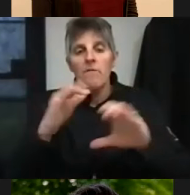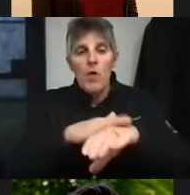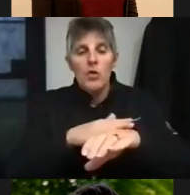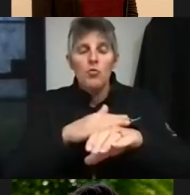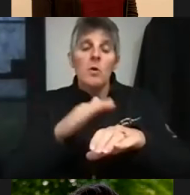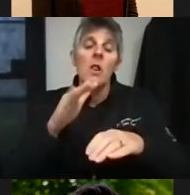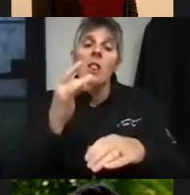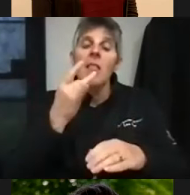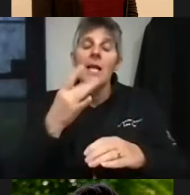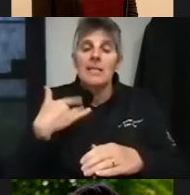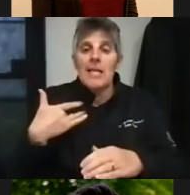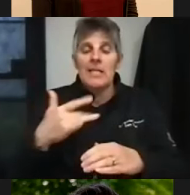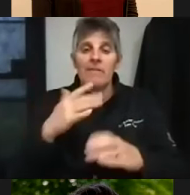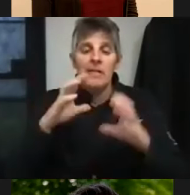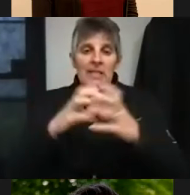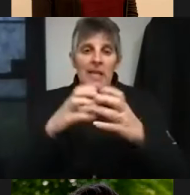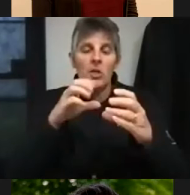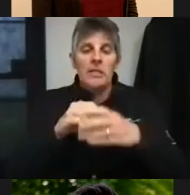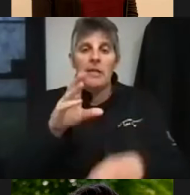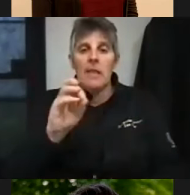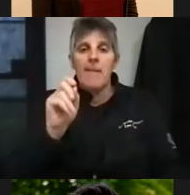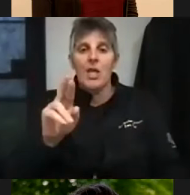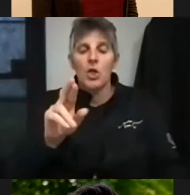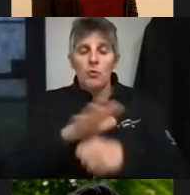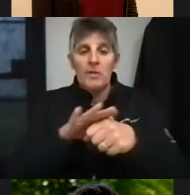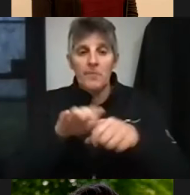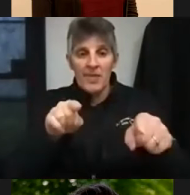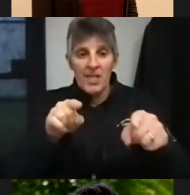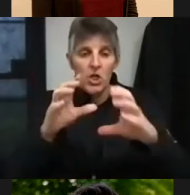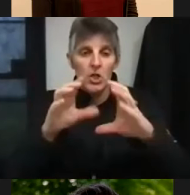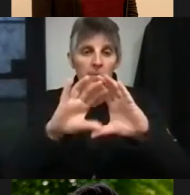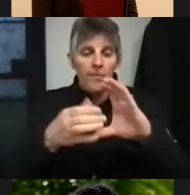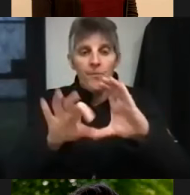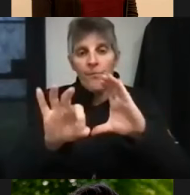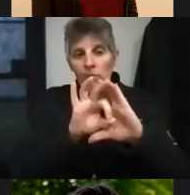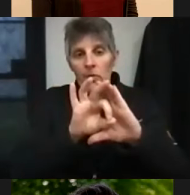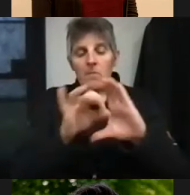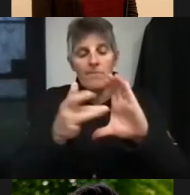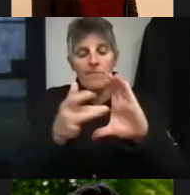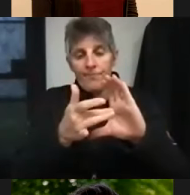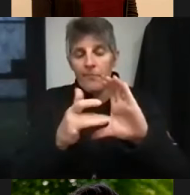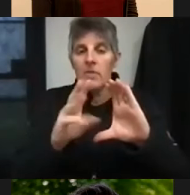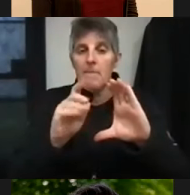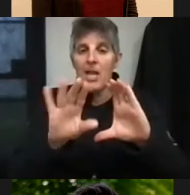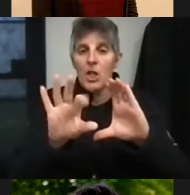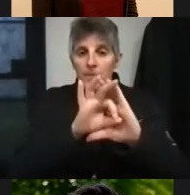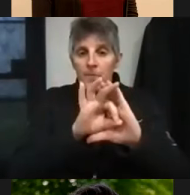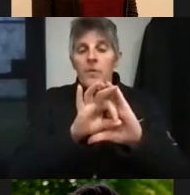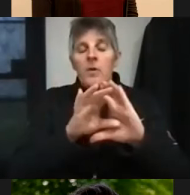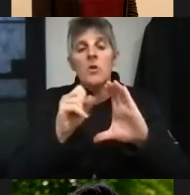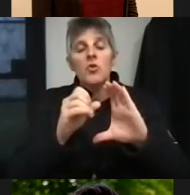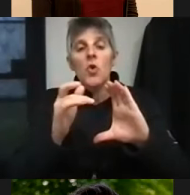light sensitive cells in the macular region. So here shows in the macular region that is in the center of the retina. So they